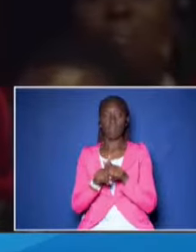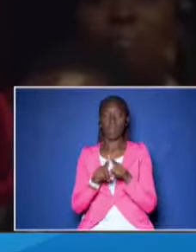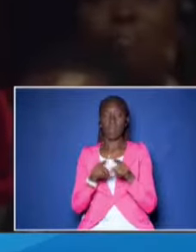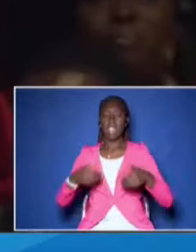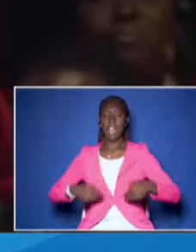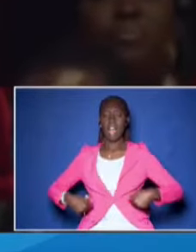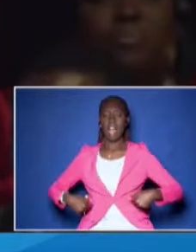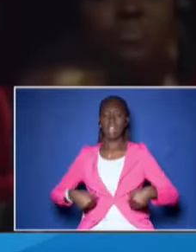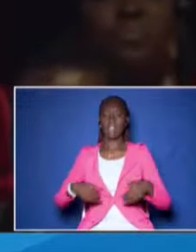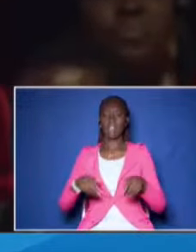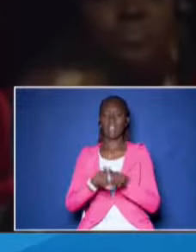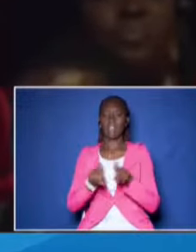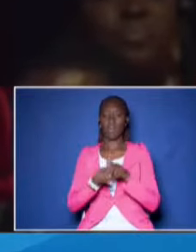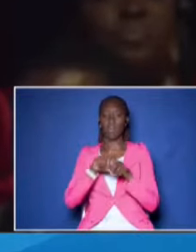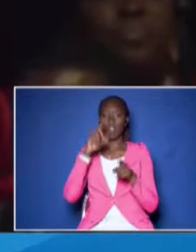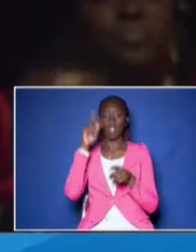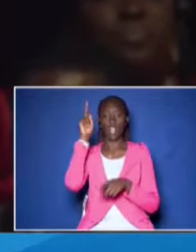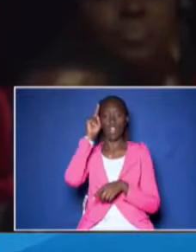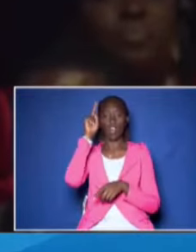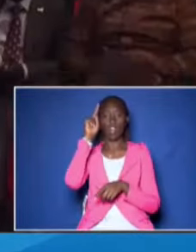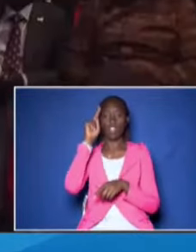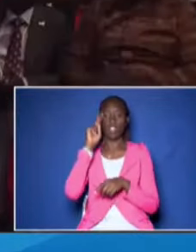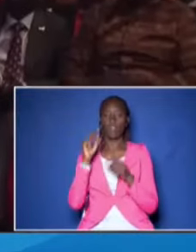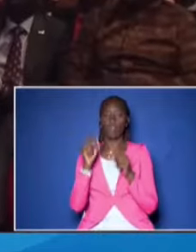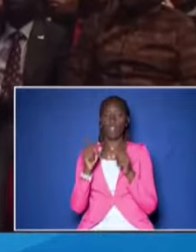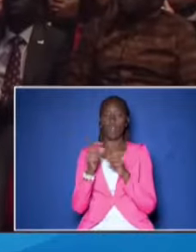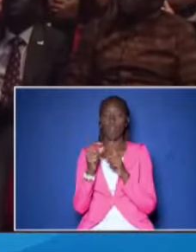for the knowledge of the